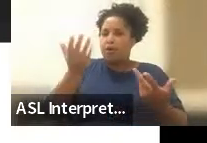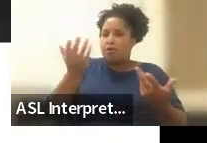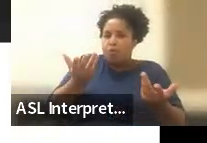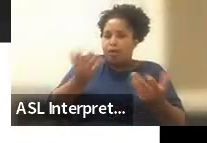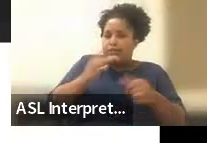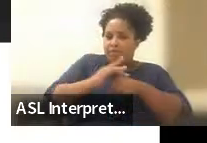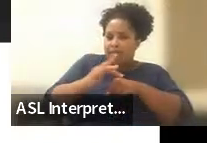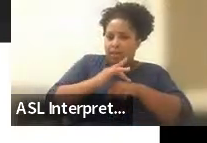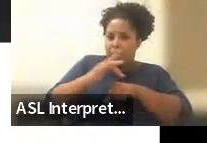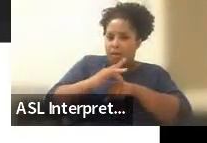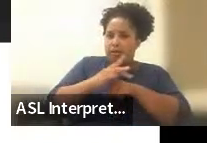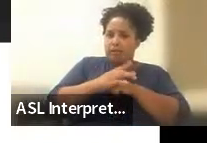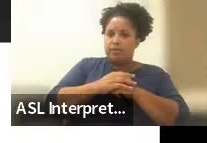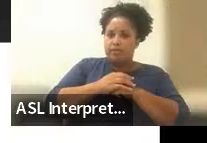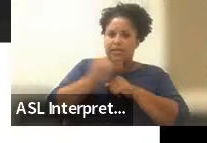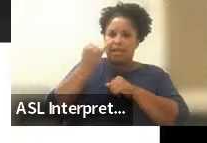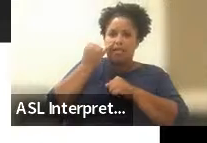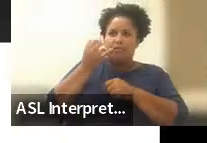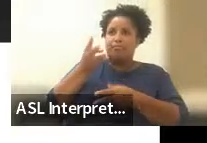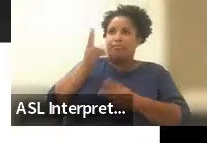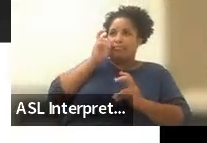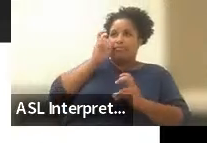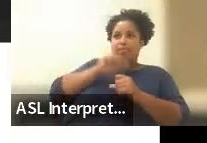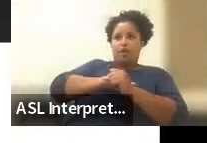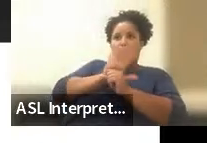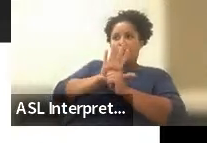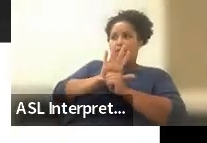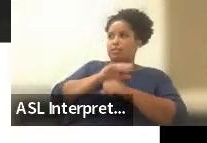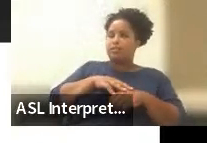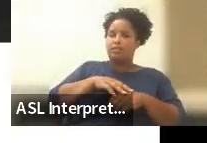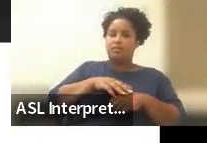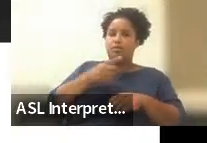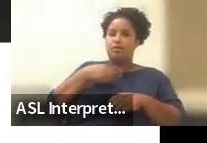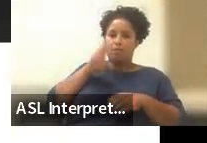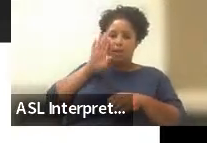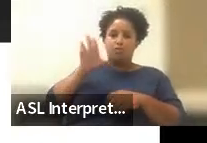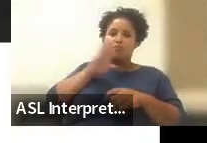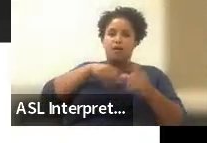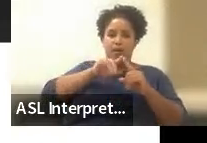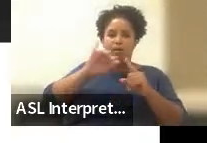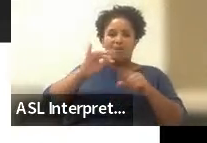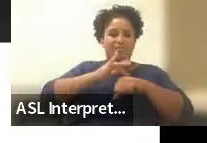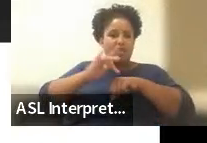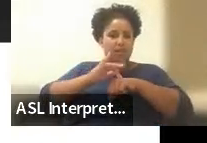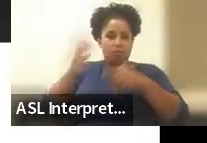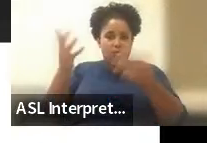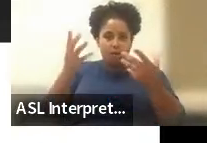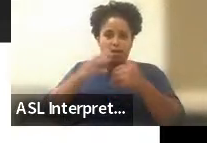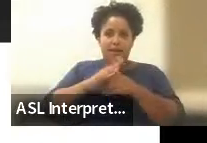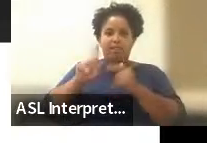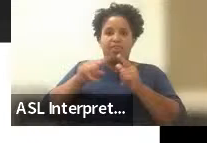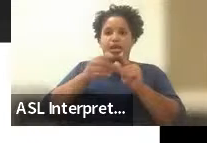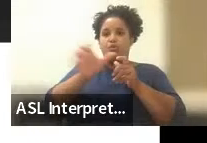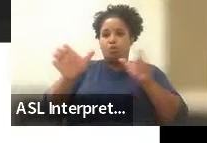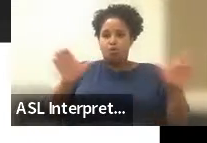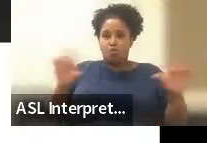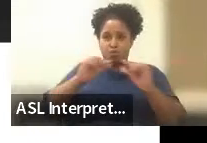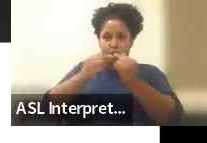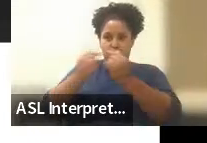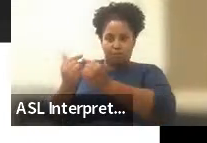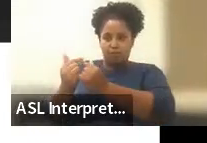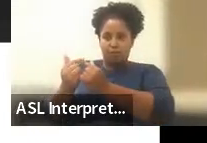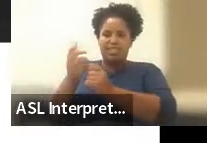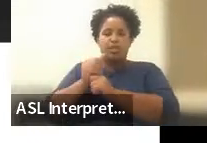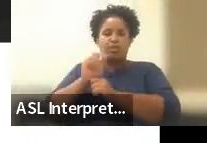treatments are available if you do get COVID. And so we'll be talking about what's available and then breaking into groups to get